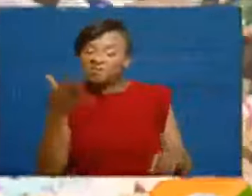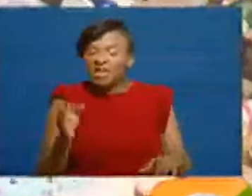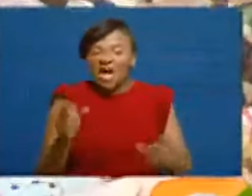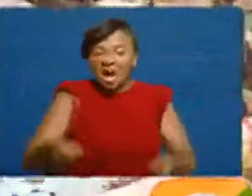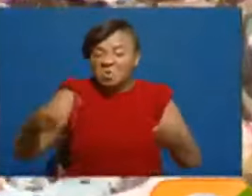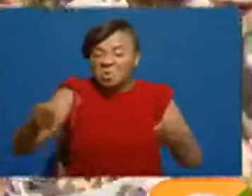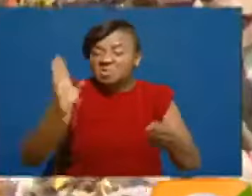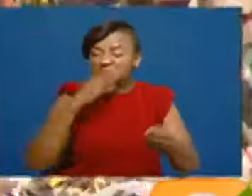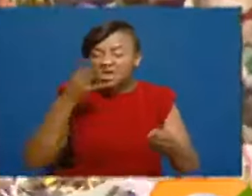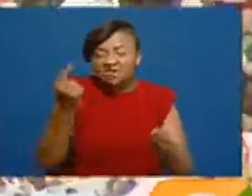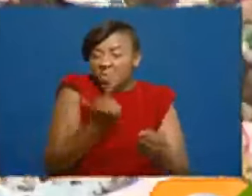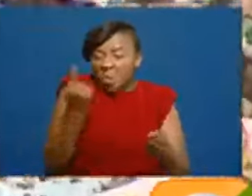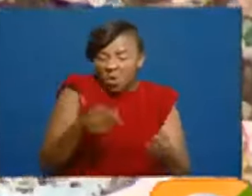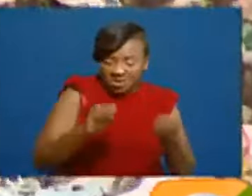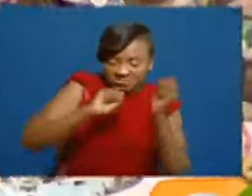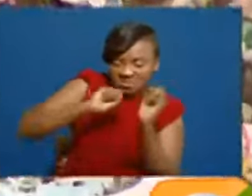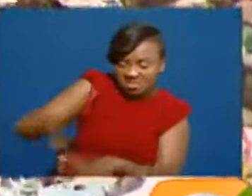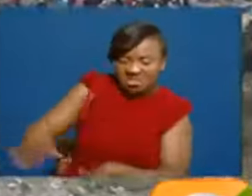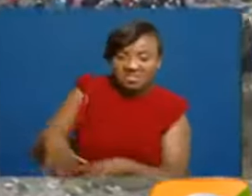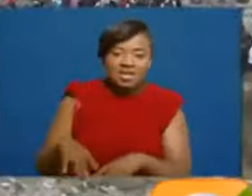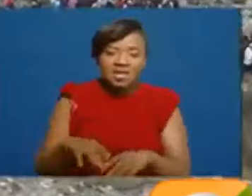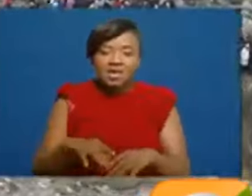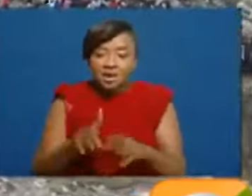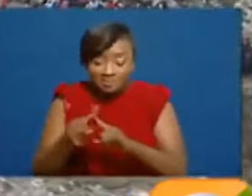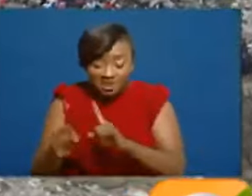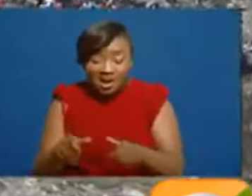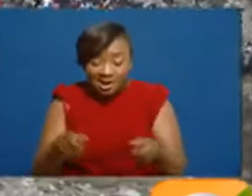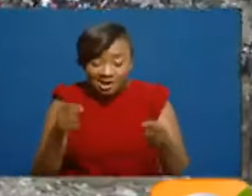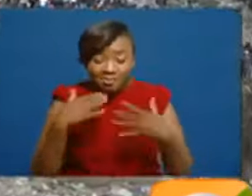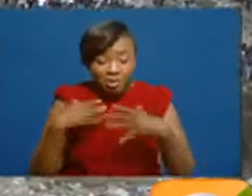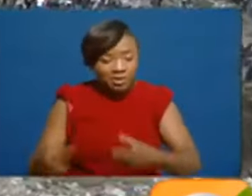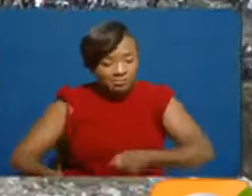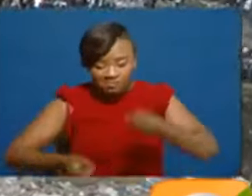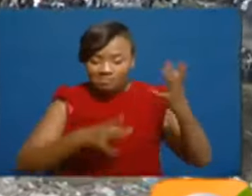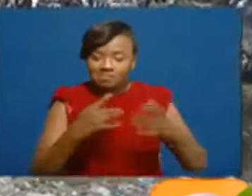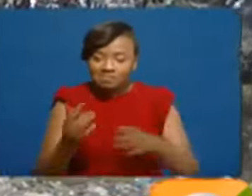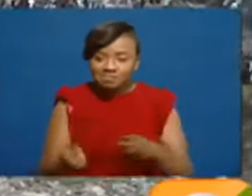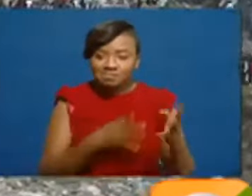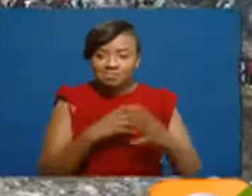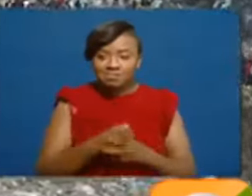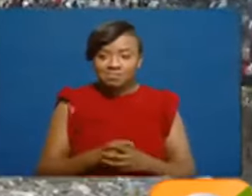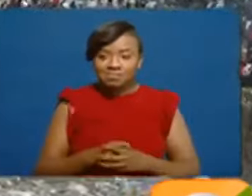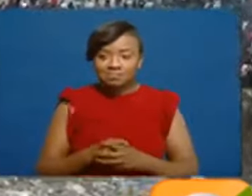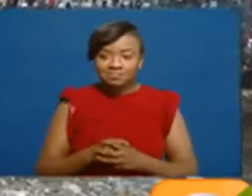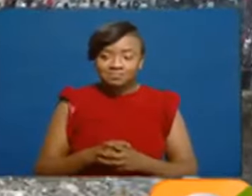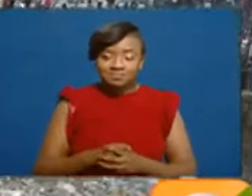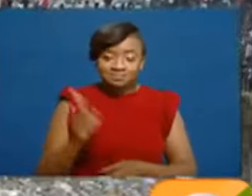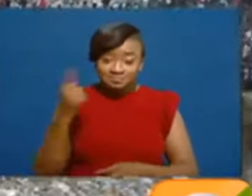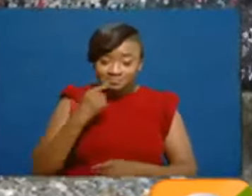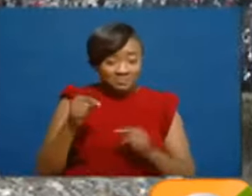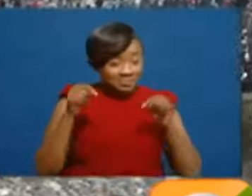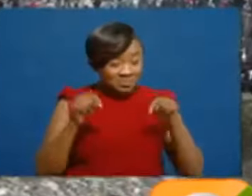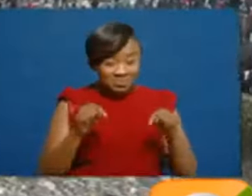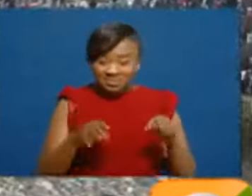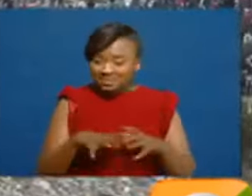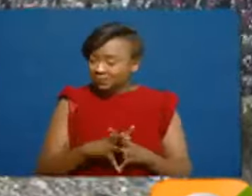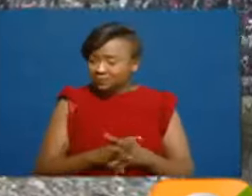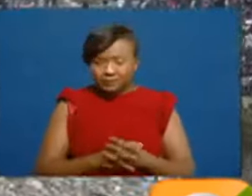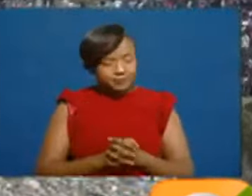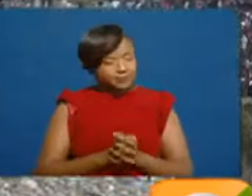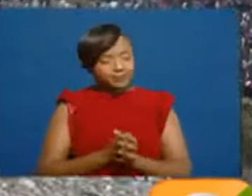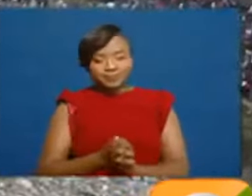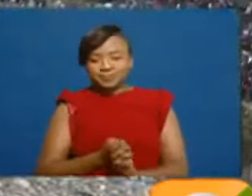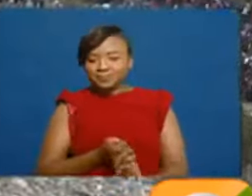naacha. Although he had recovered 8 bodies before this tragedy in the same area, Wambua says this time round the situation is